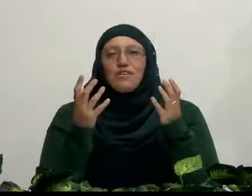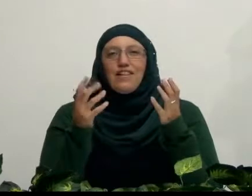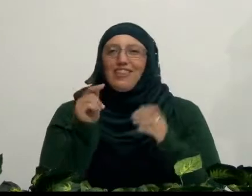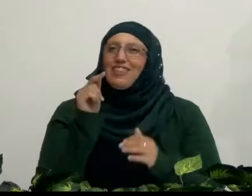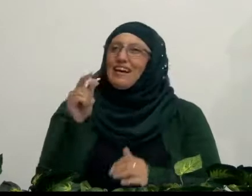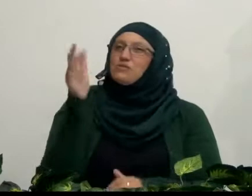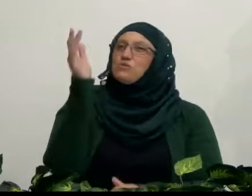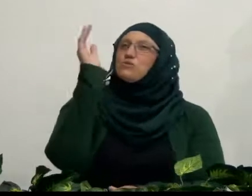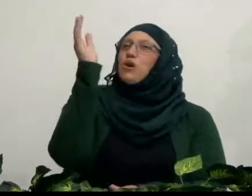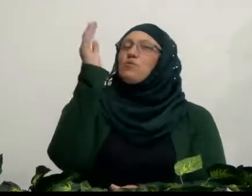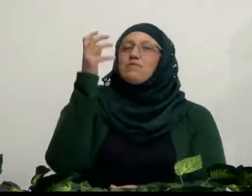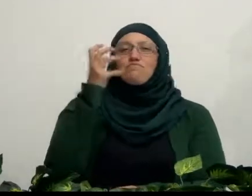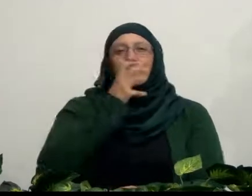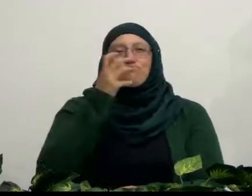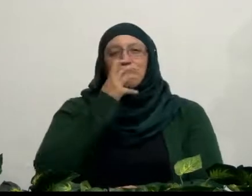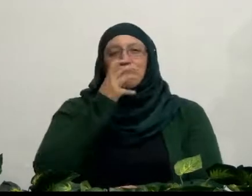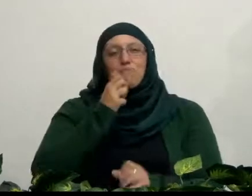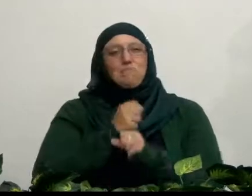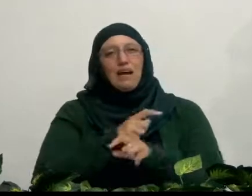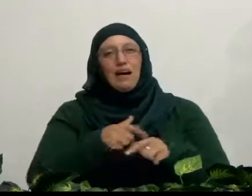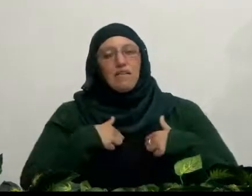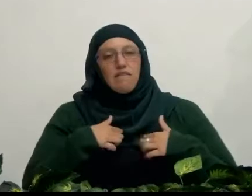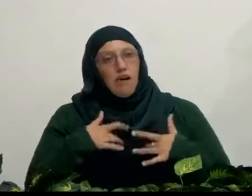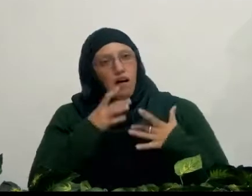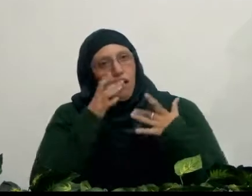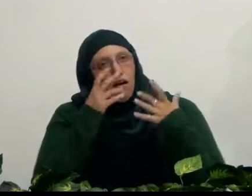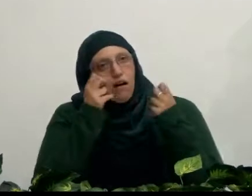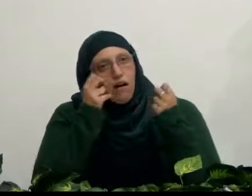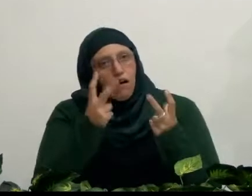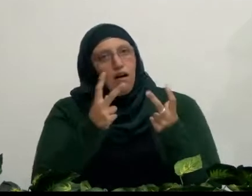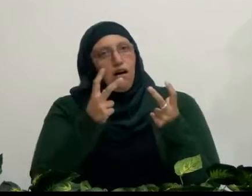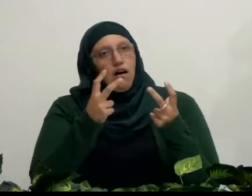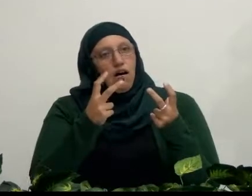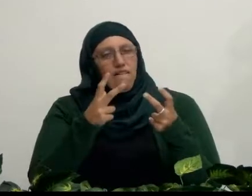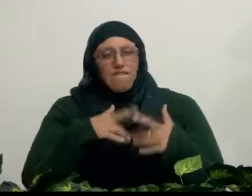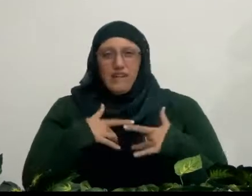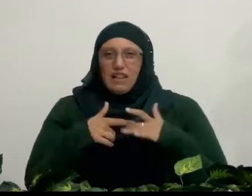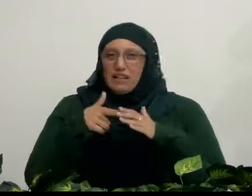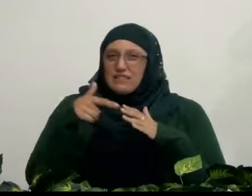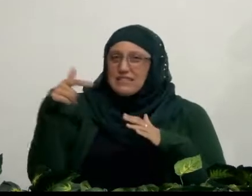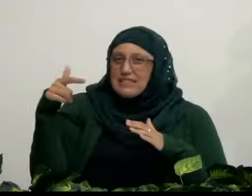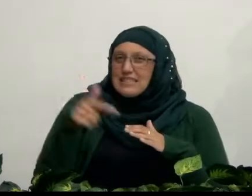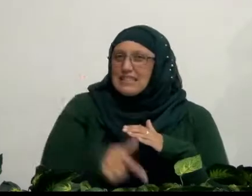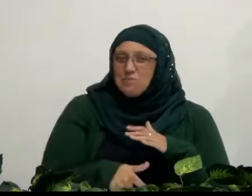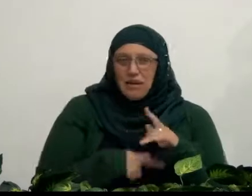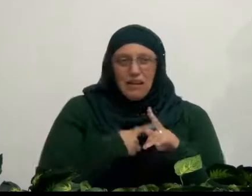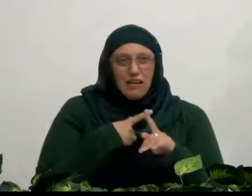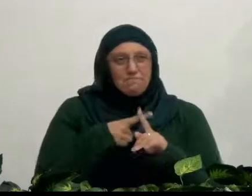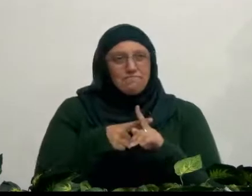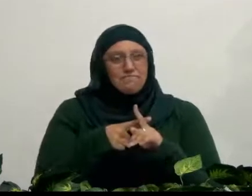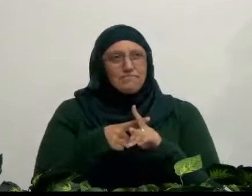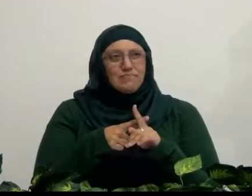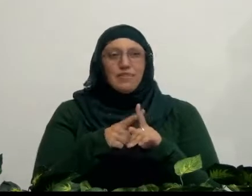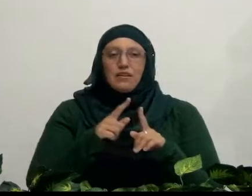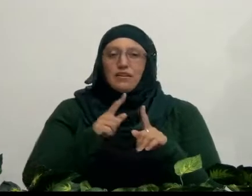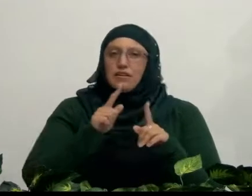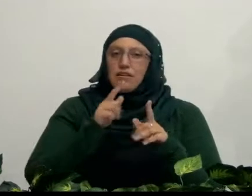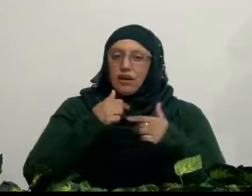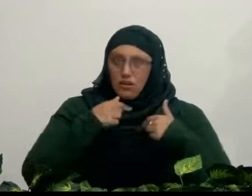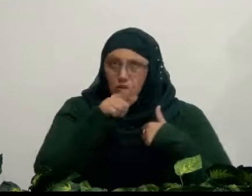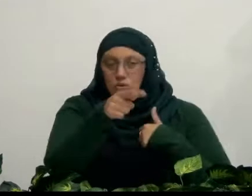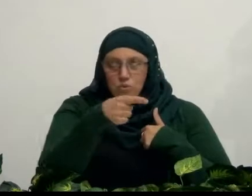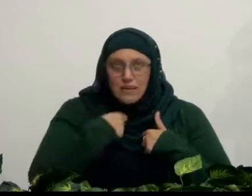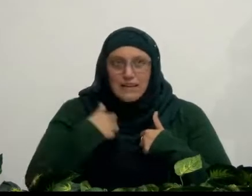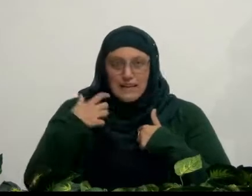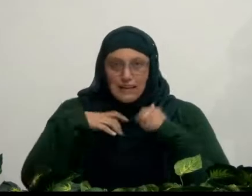it's engaging, it's deep, and it will take some of my and your concentration